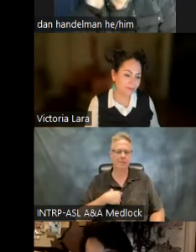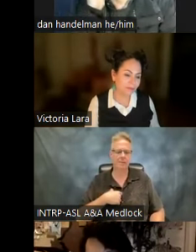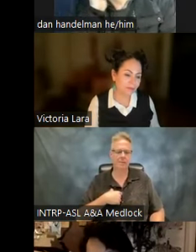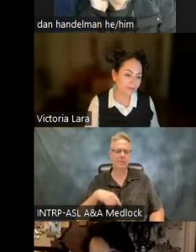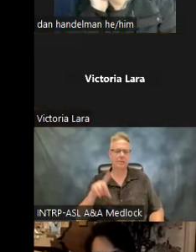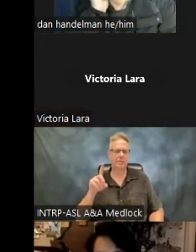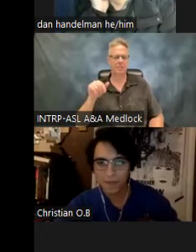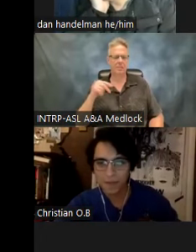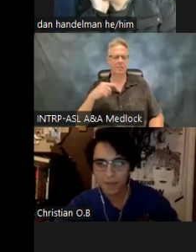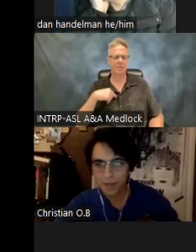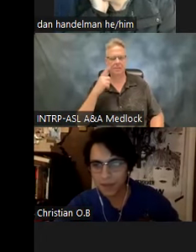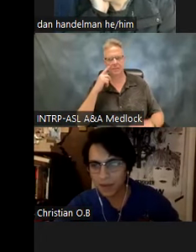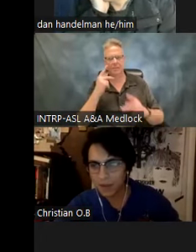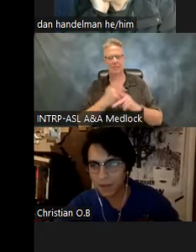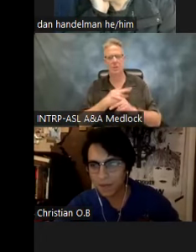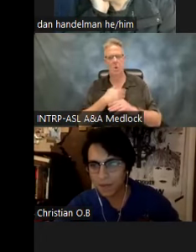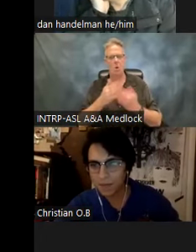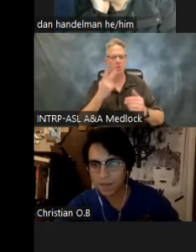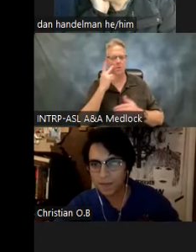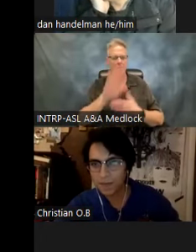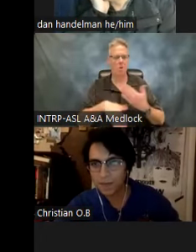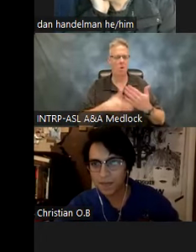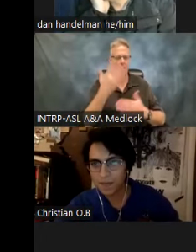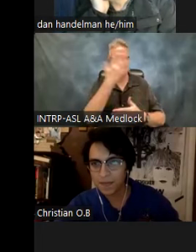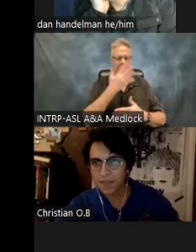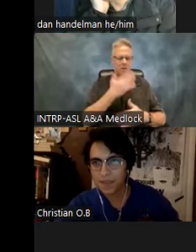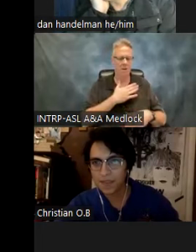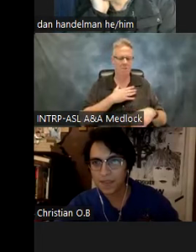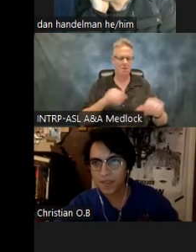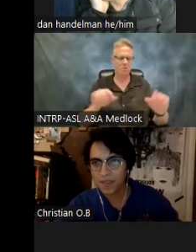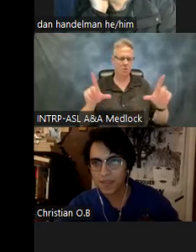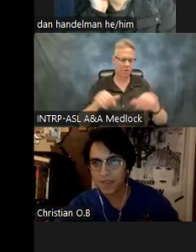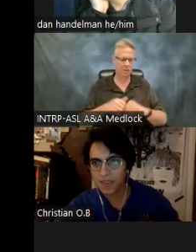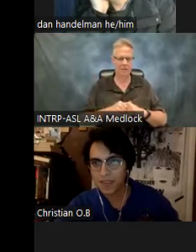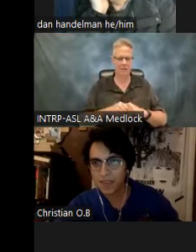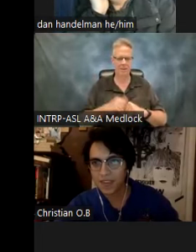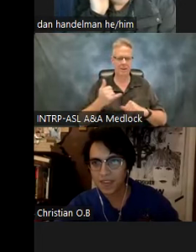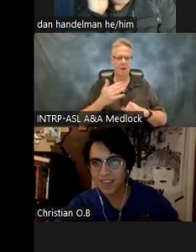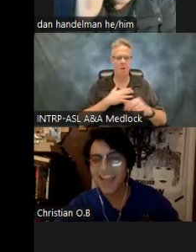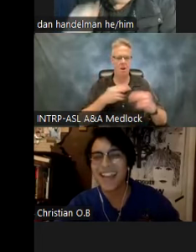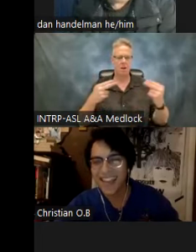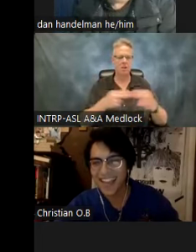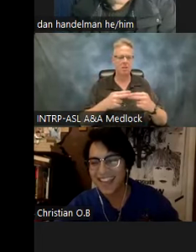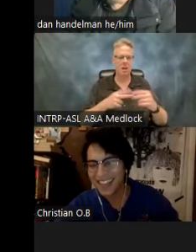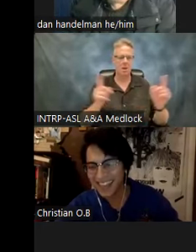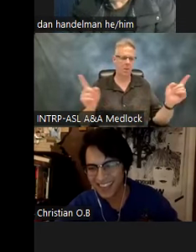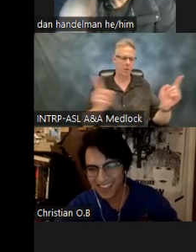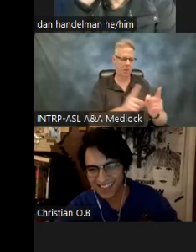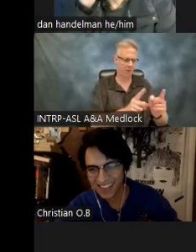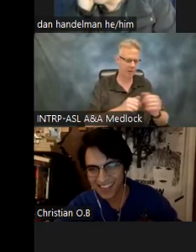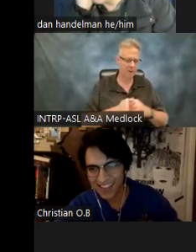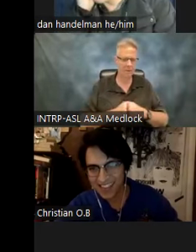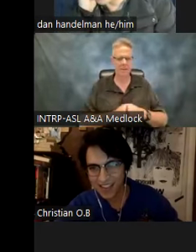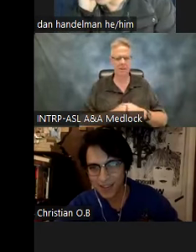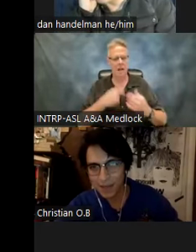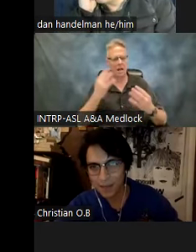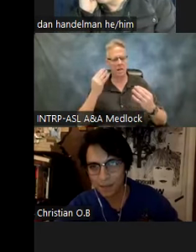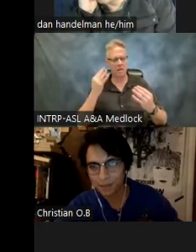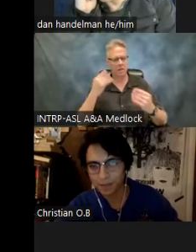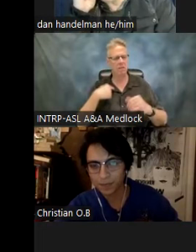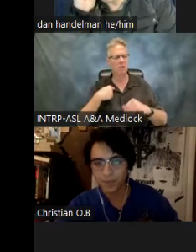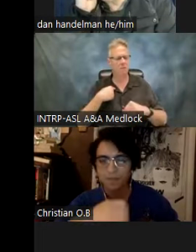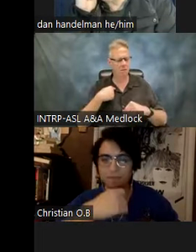figured out a way to see almost all the faces on my screen, but it's now my slide is really small. So I've been thinking about this, and I thought